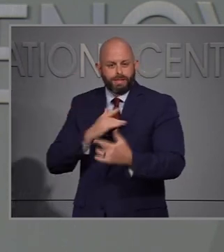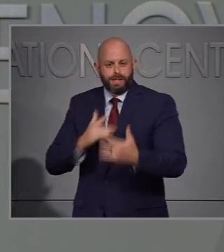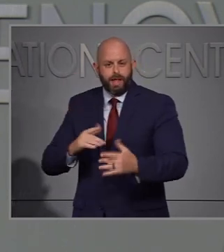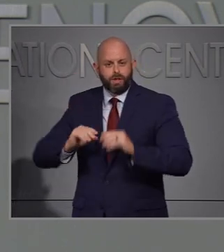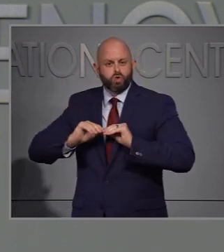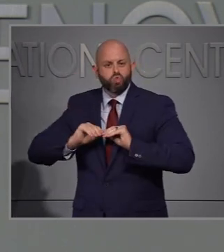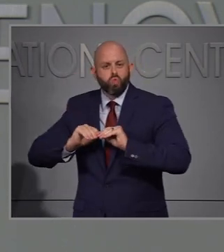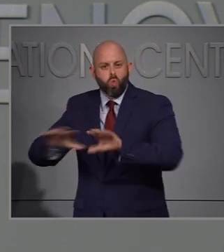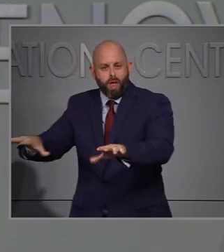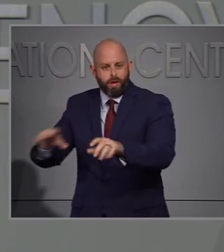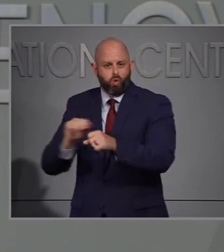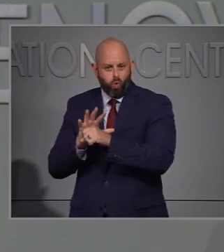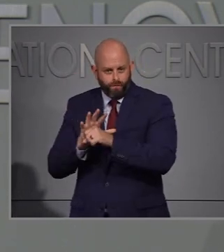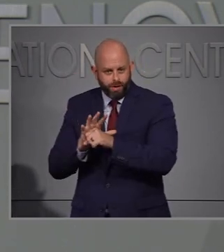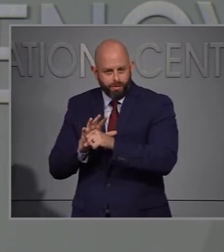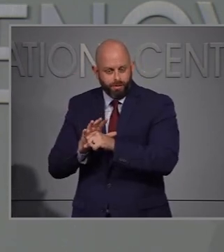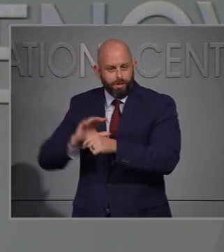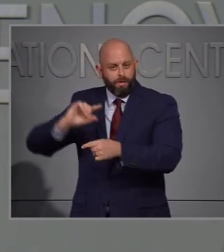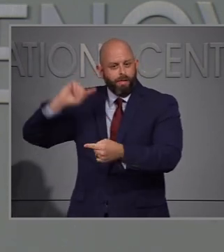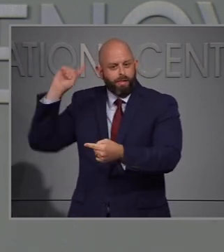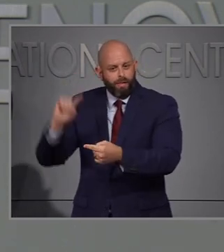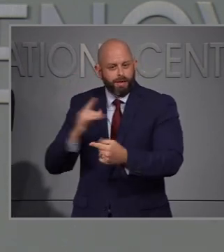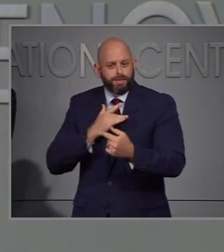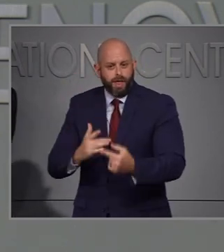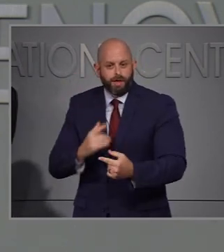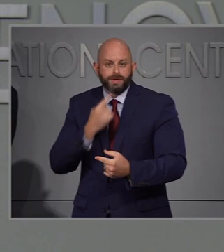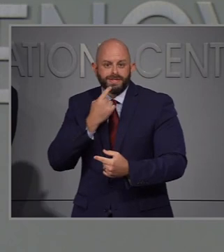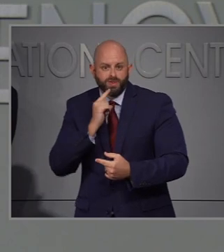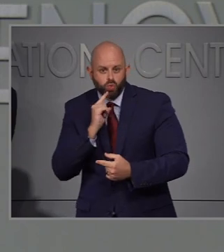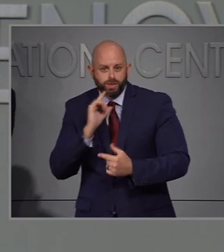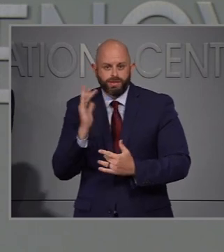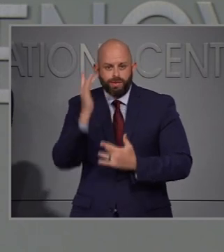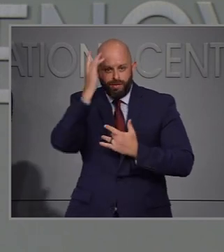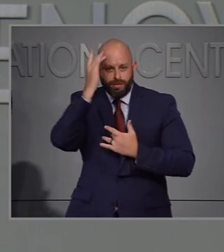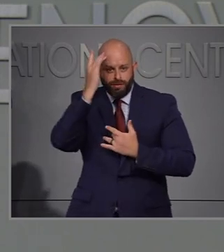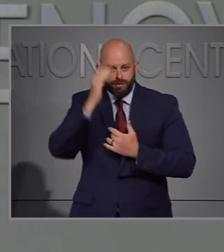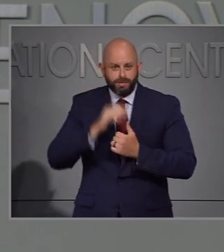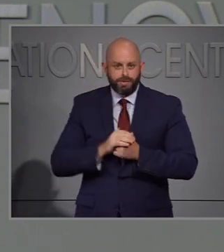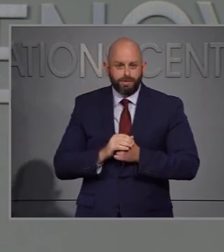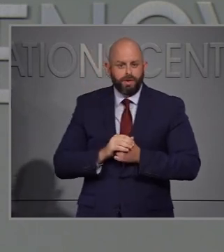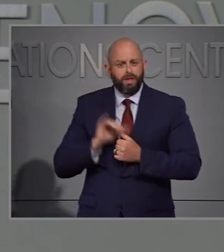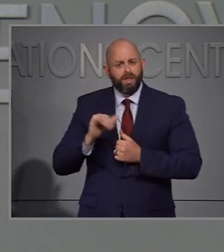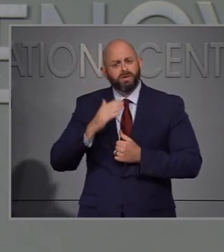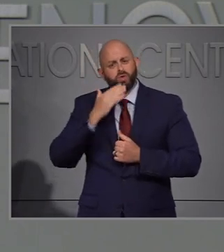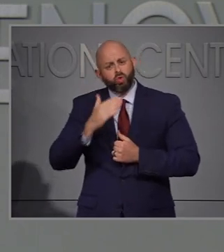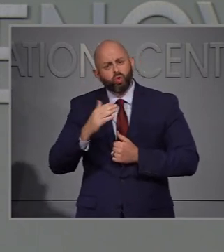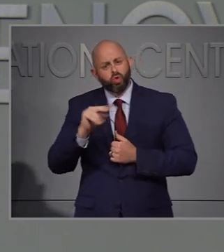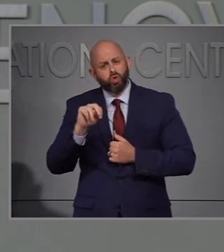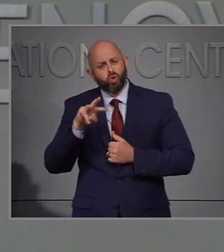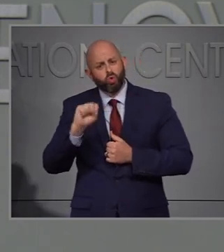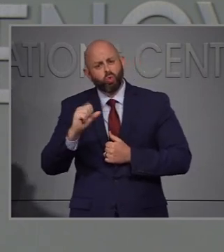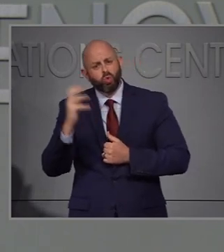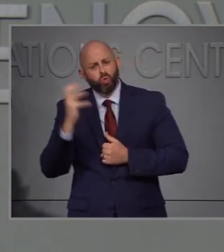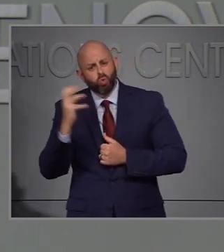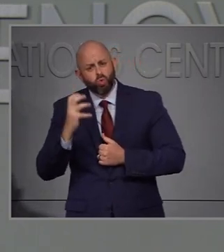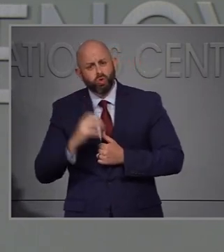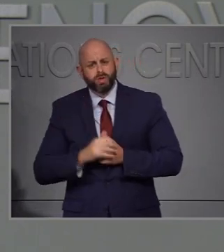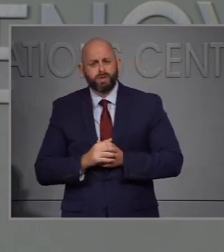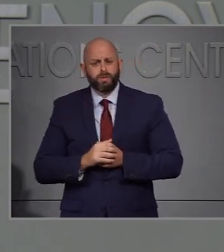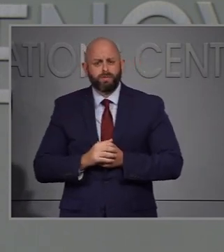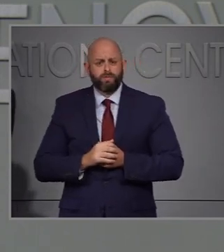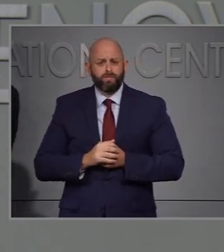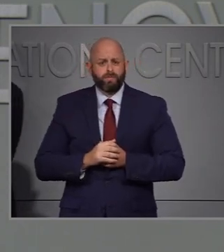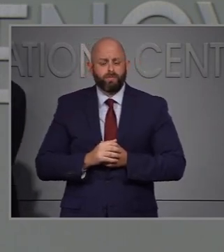COVID-19, and less likely to have severe illness. That is good news. We also